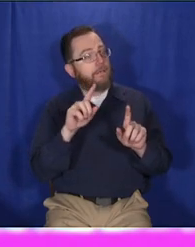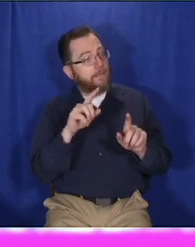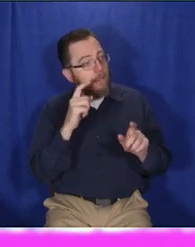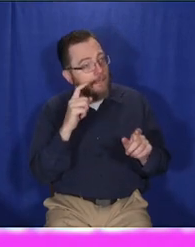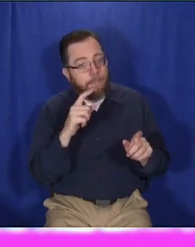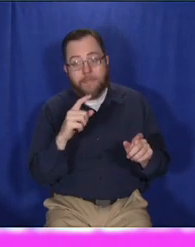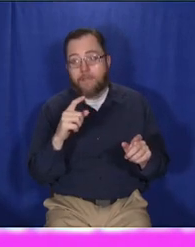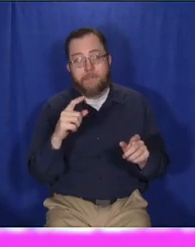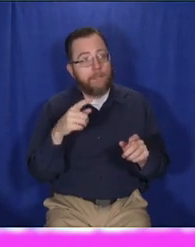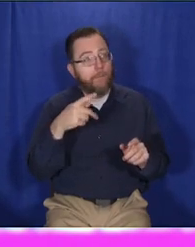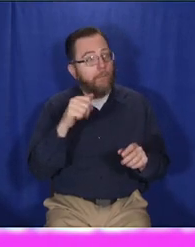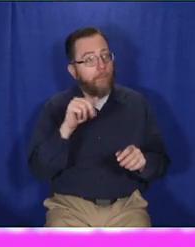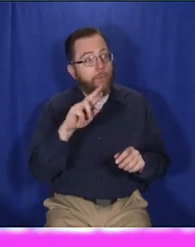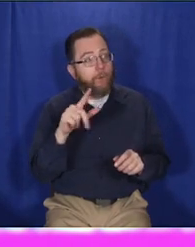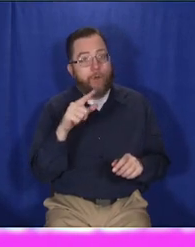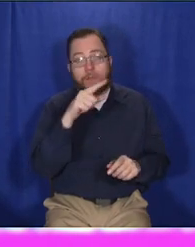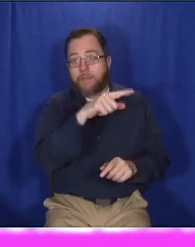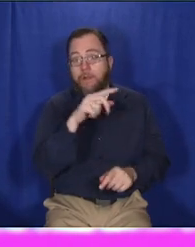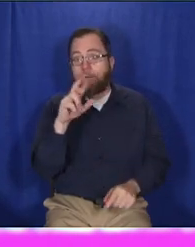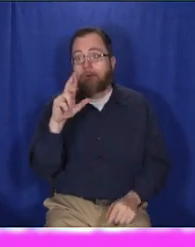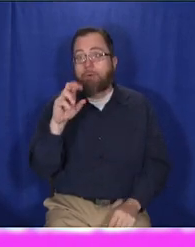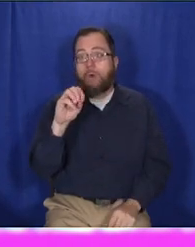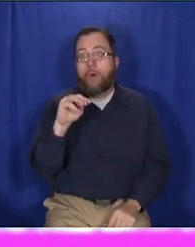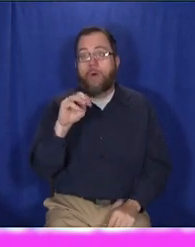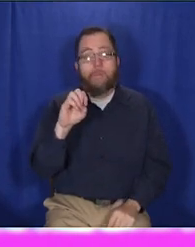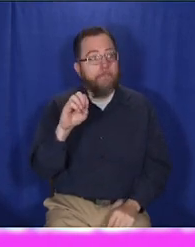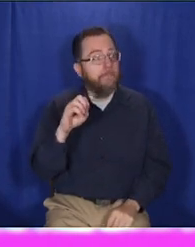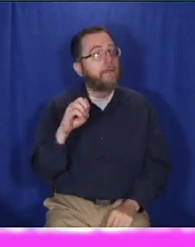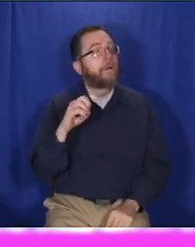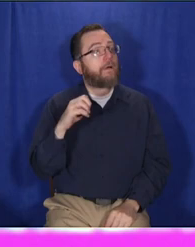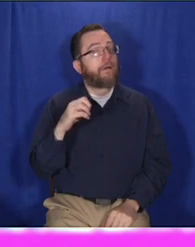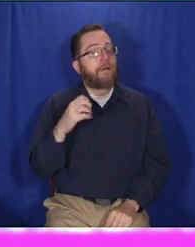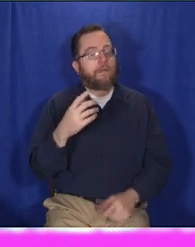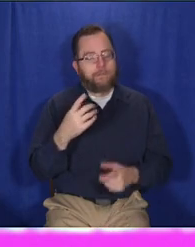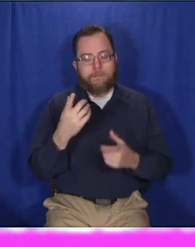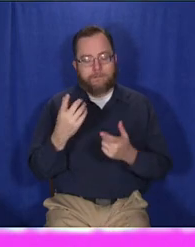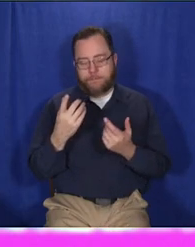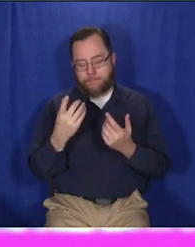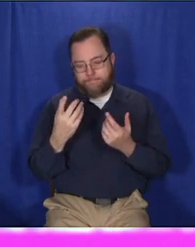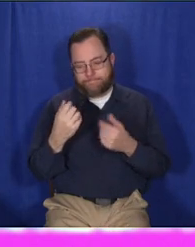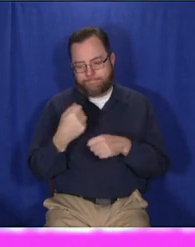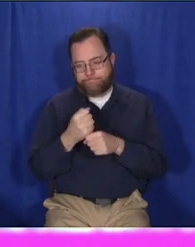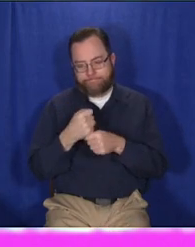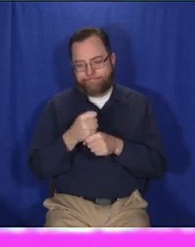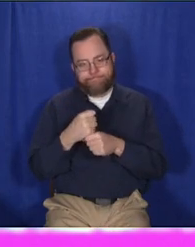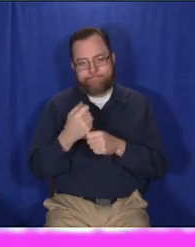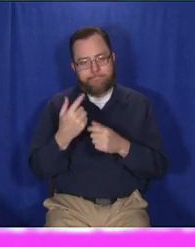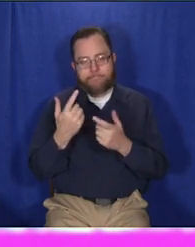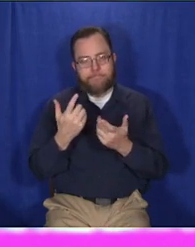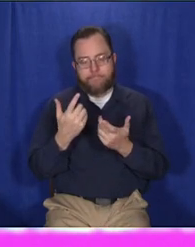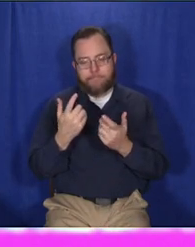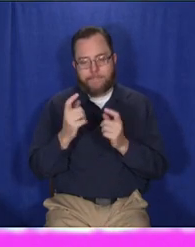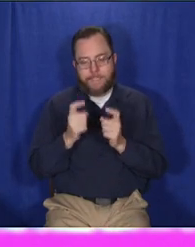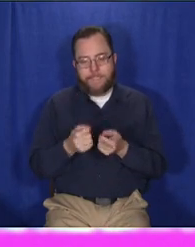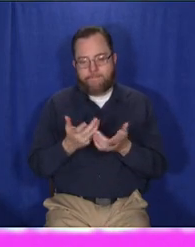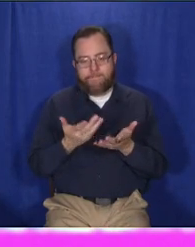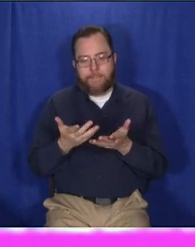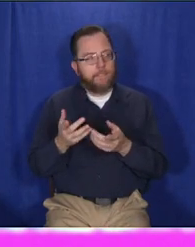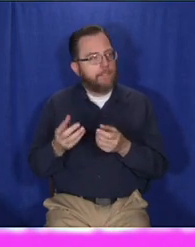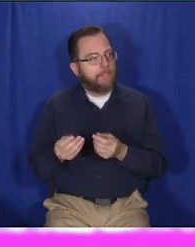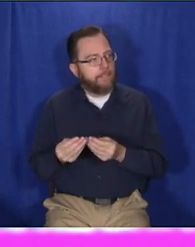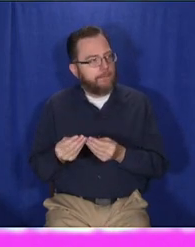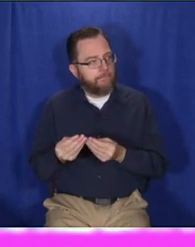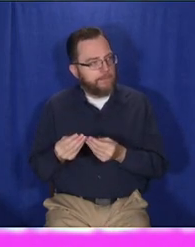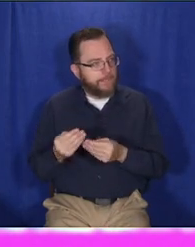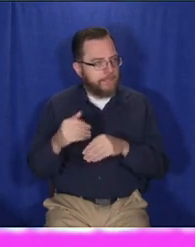needed. It was probably some type of financial contribution to him to care for his needs. And that's why Paul